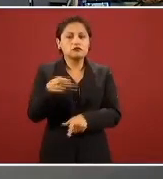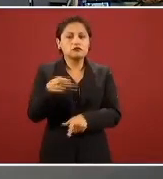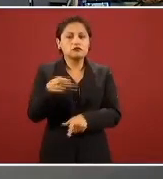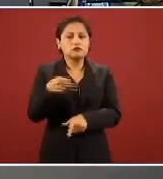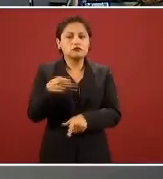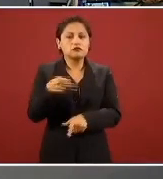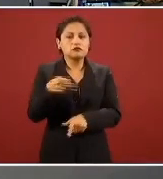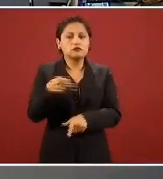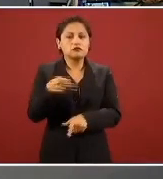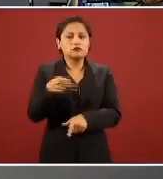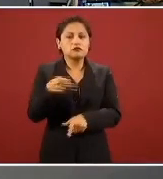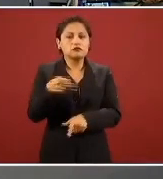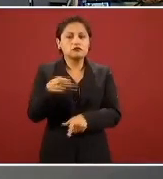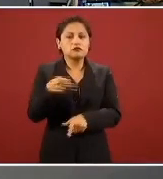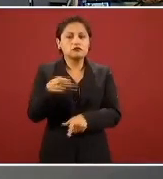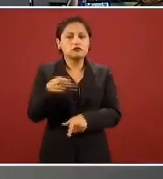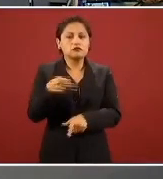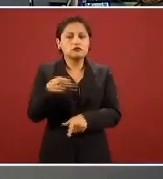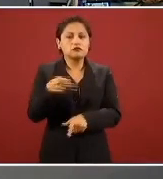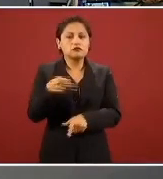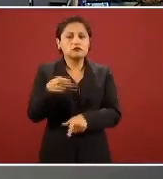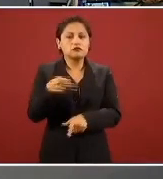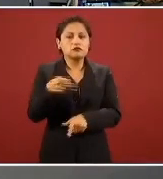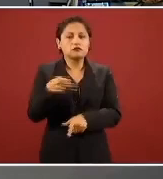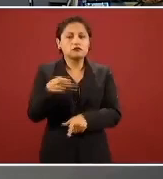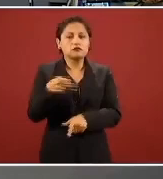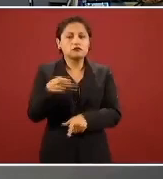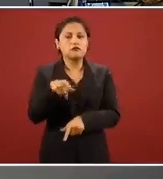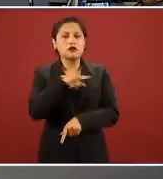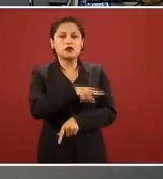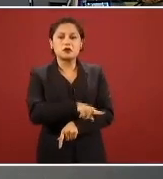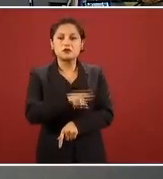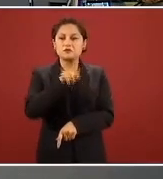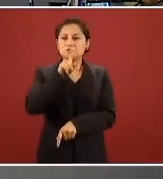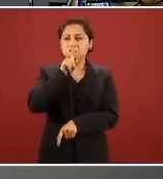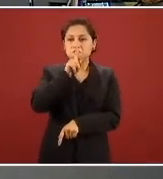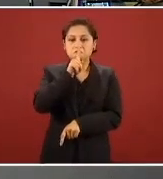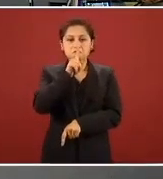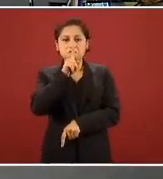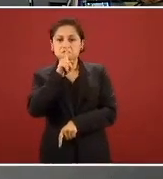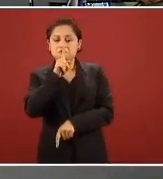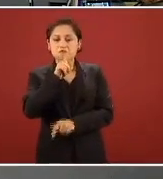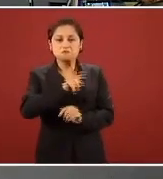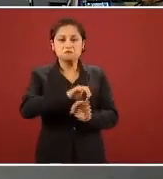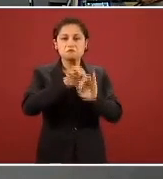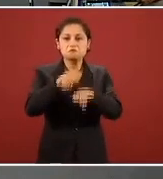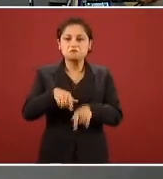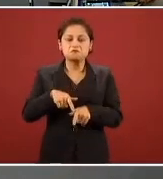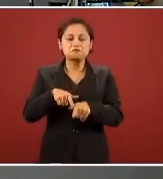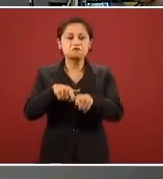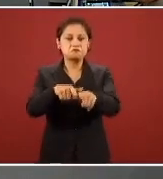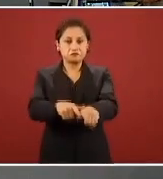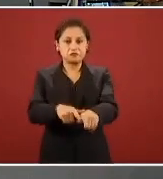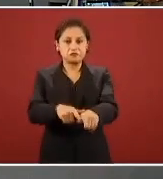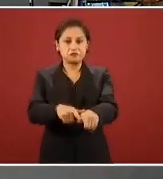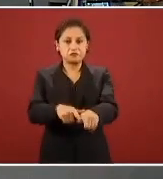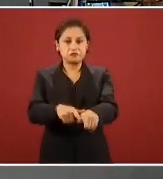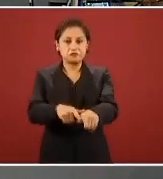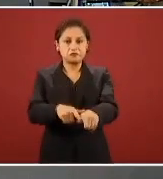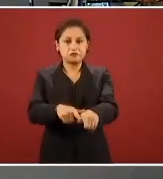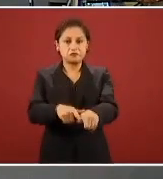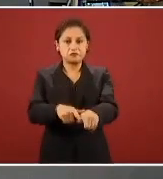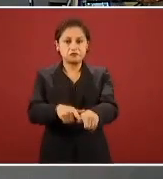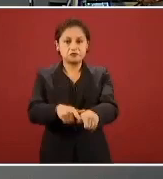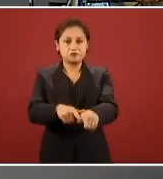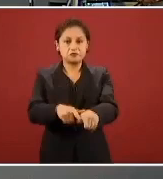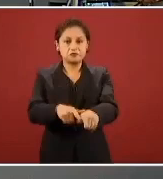to get in and become covered. O sea, hay una responsabilidad del gobierno federal.